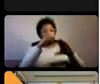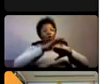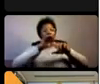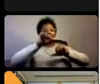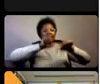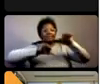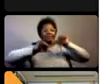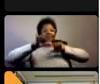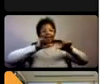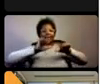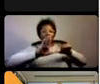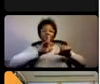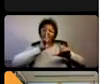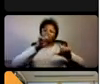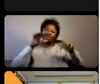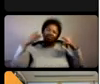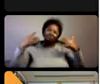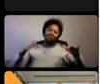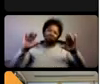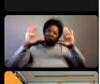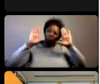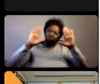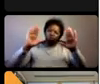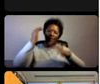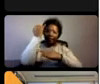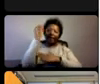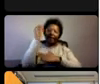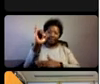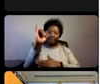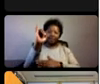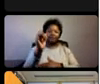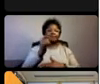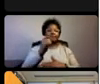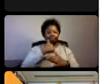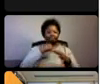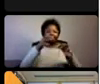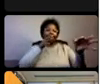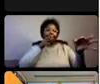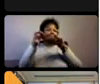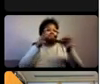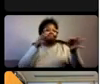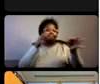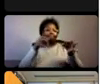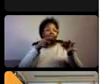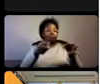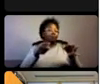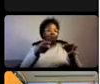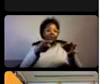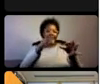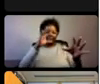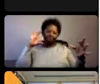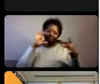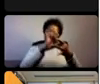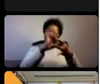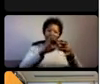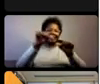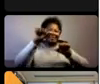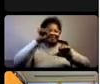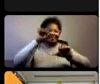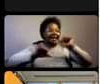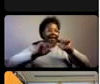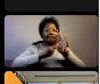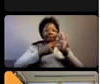actually a brilliant idea. So let me kind of explain you why it's so science-based. Now, if you look at